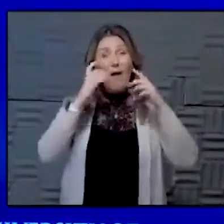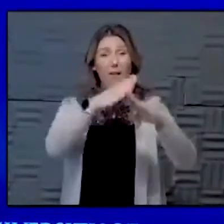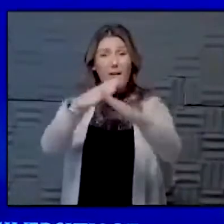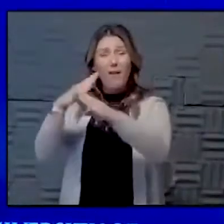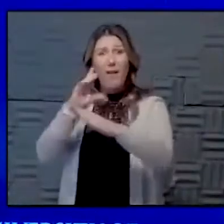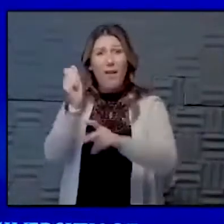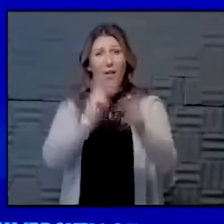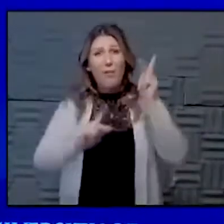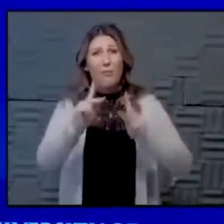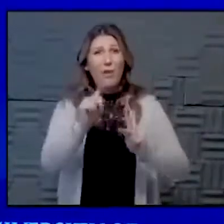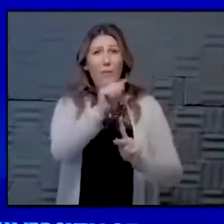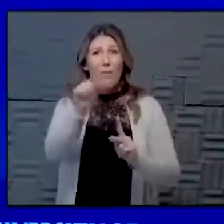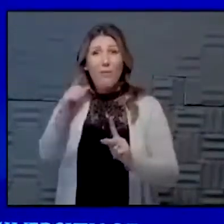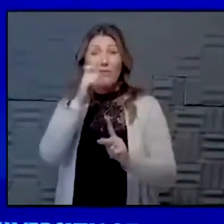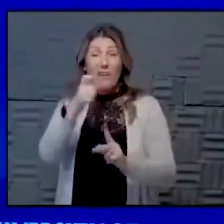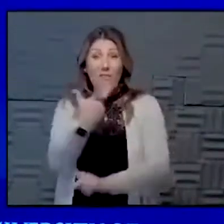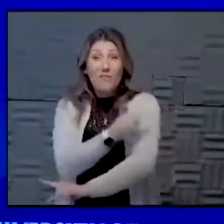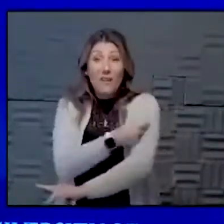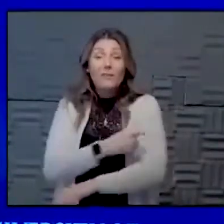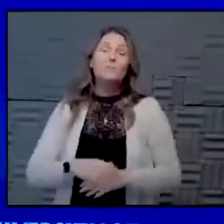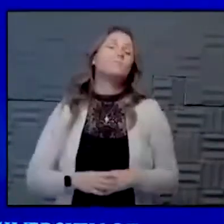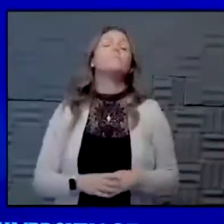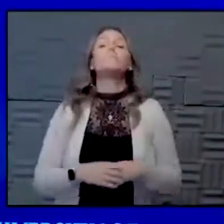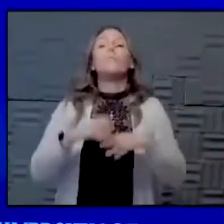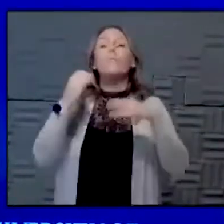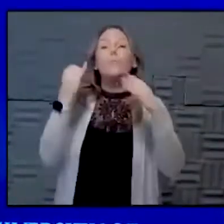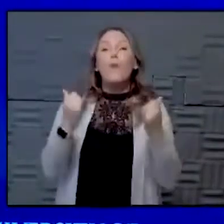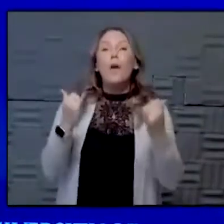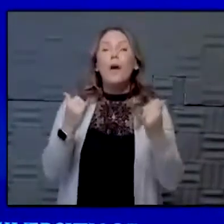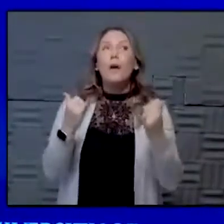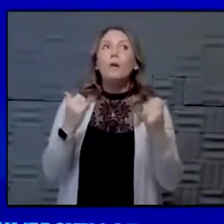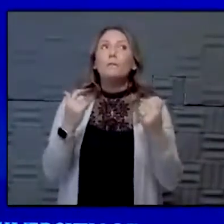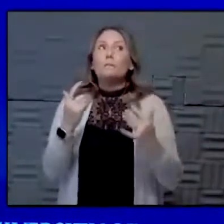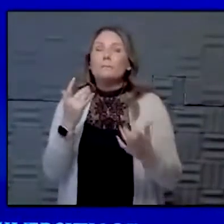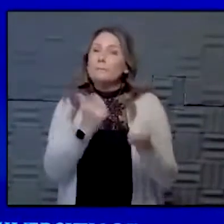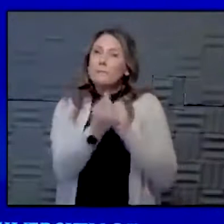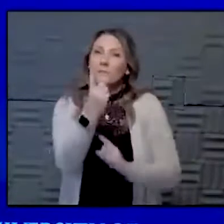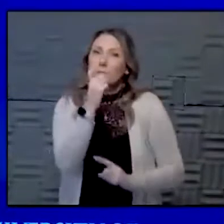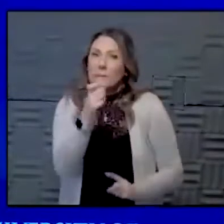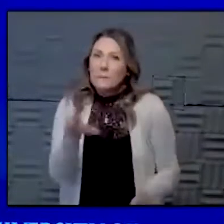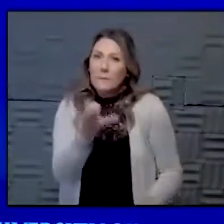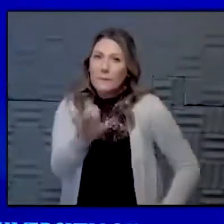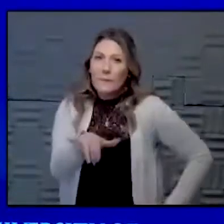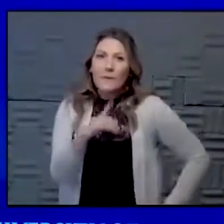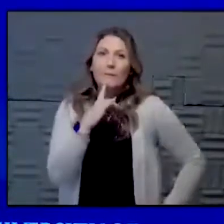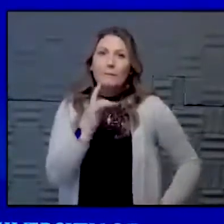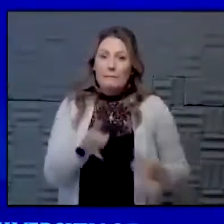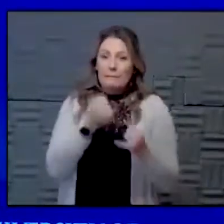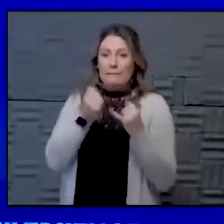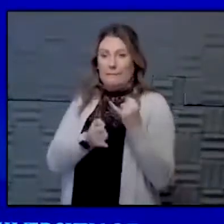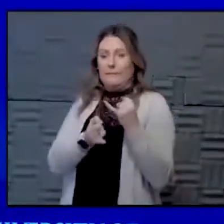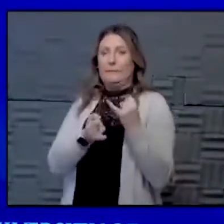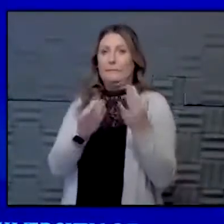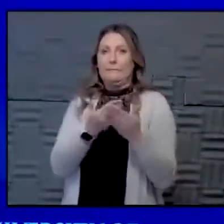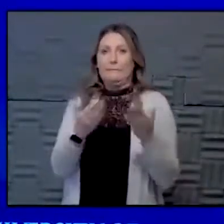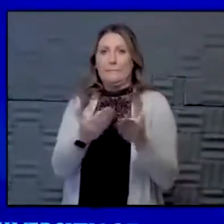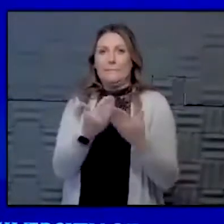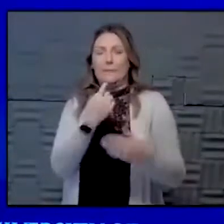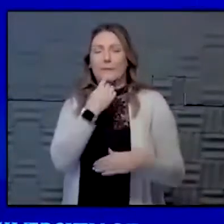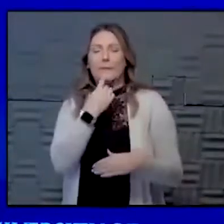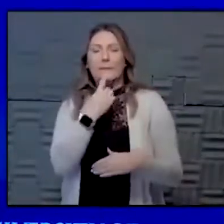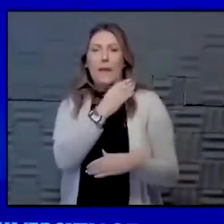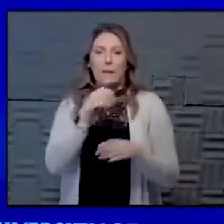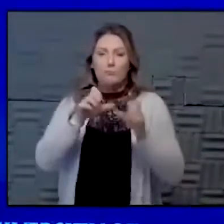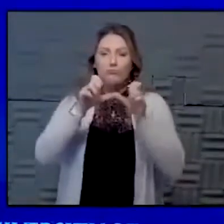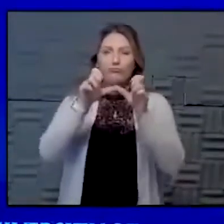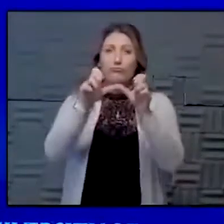vaccinated. Now, knowing that not everybody does that, here's my last thing I would say. If you haven't been vaccinated and you have a chronic health